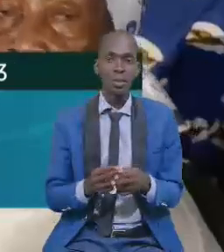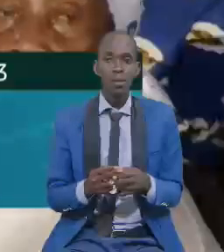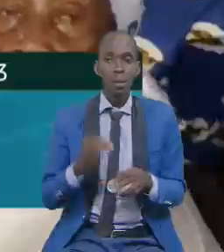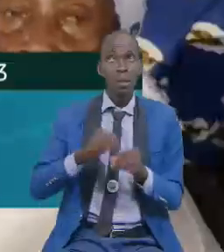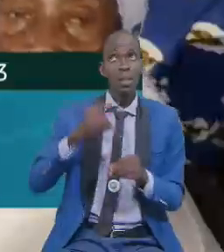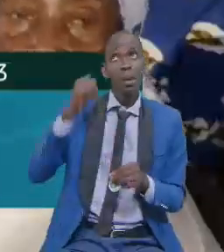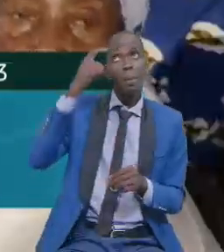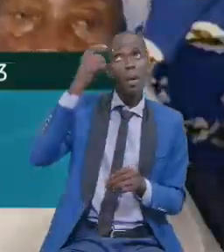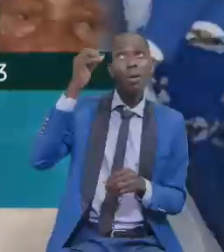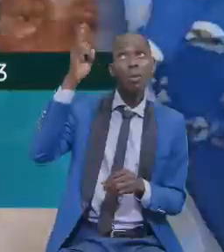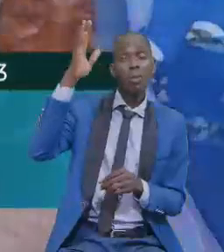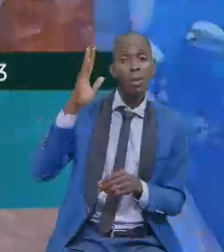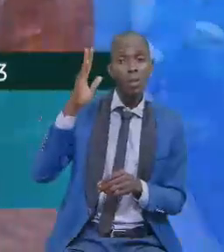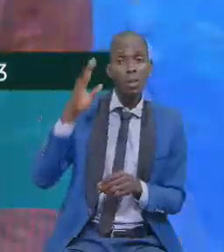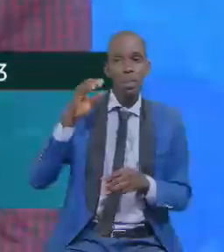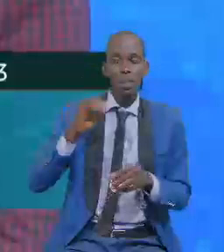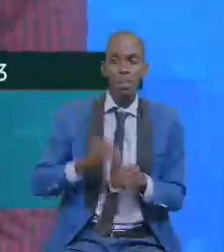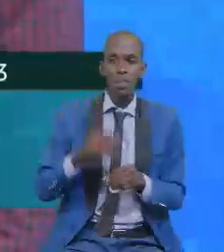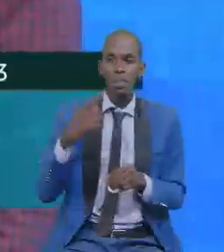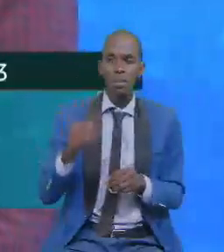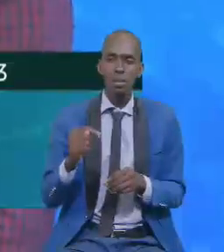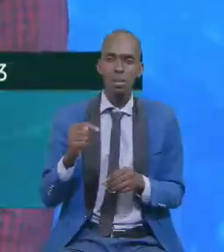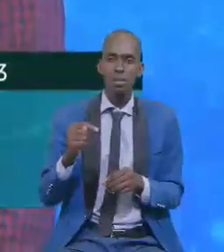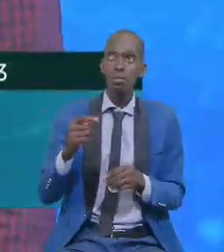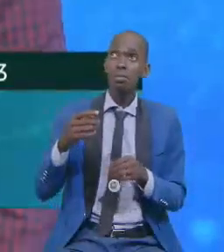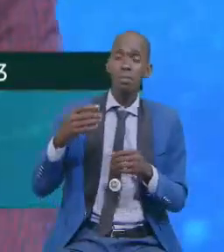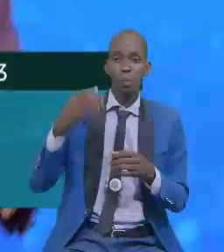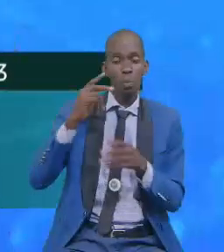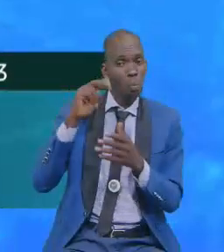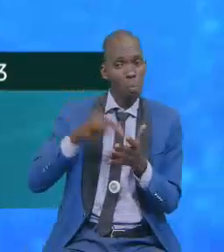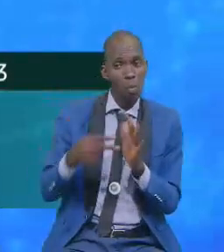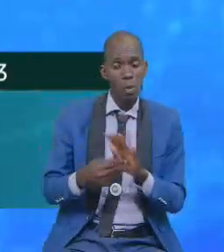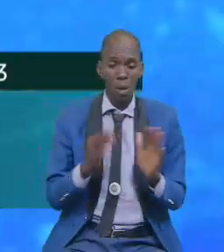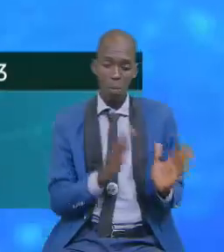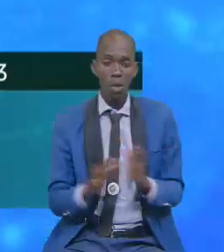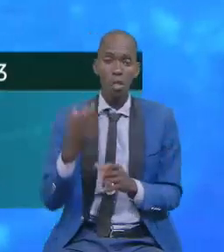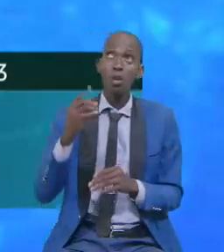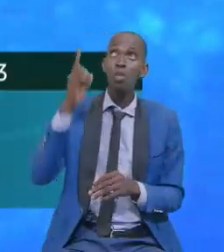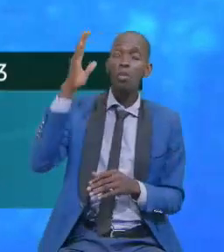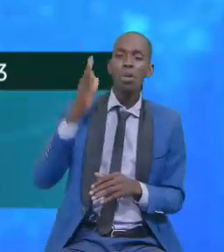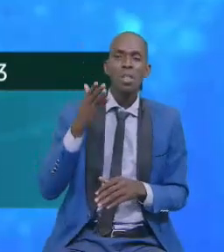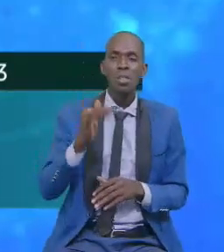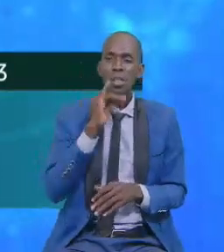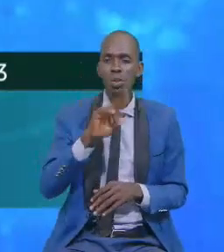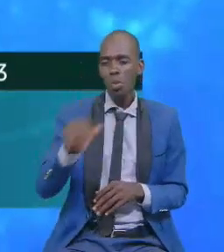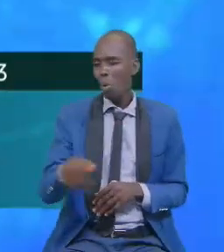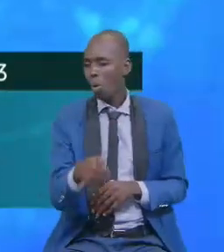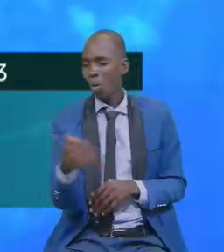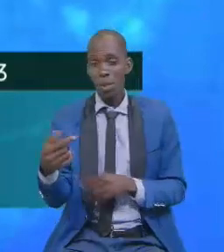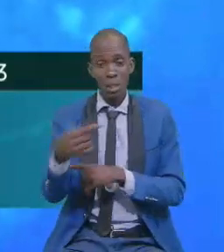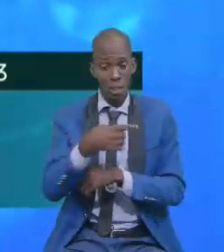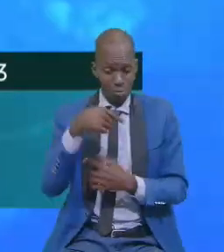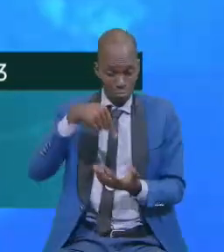God, in the plan of God, in the purpose of God, there's no other day. This is